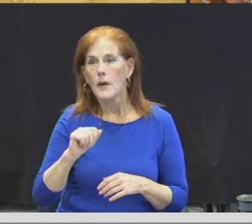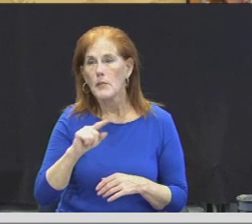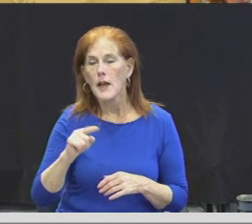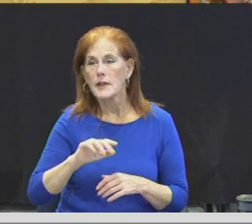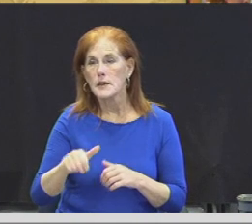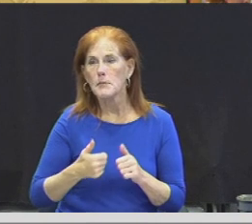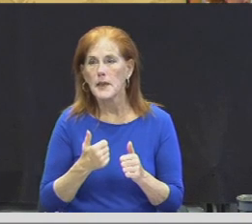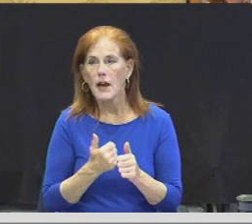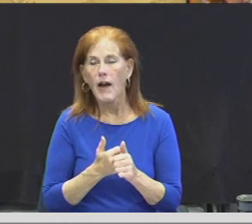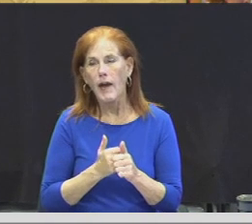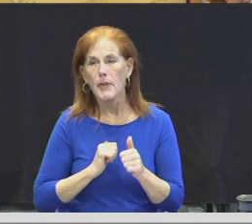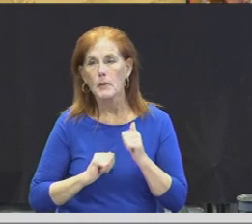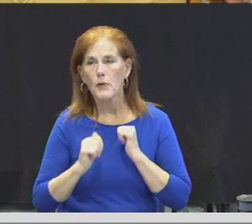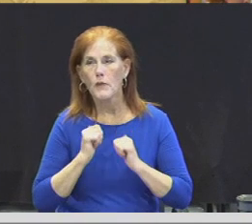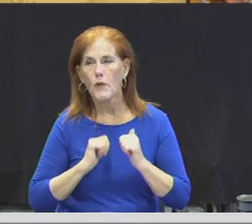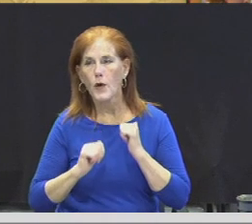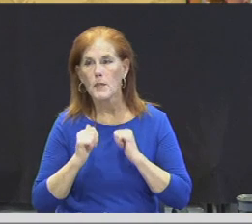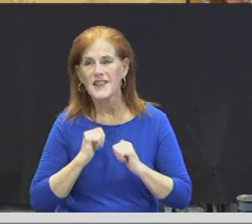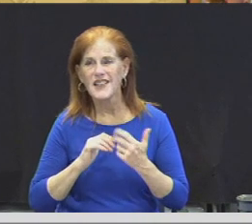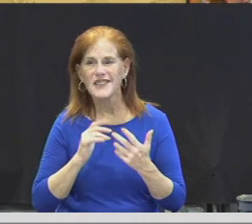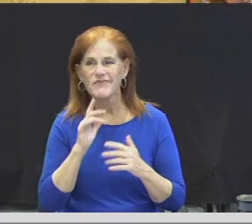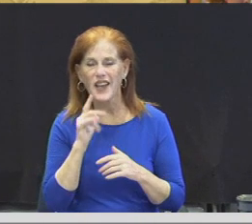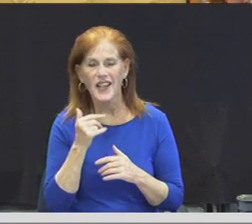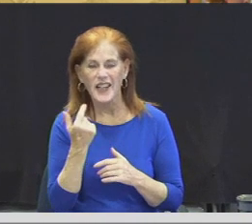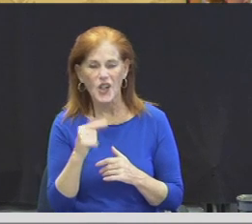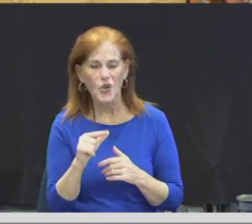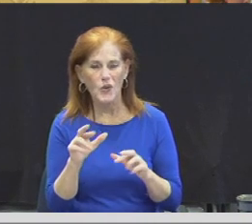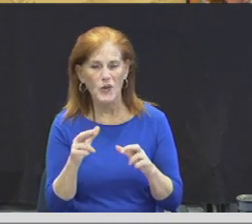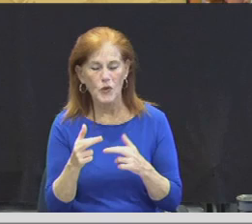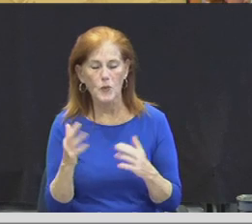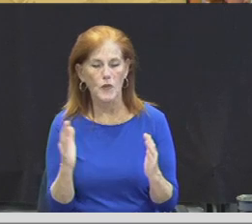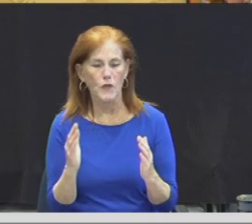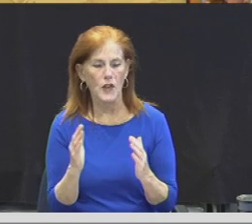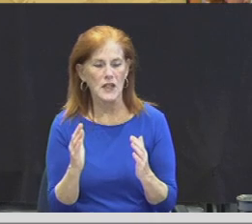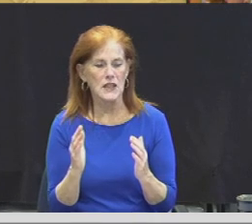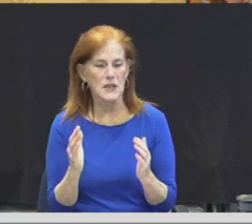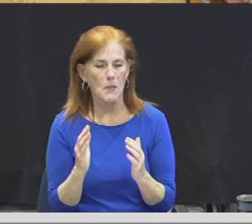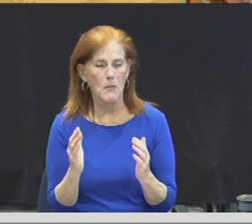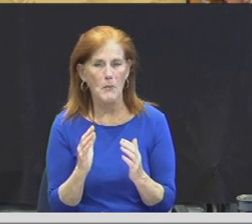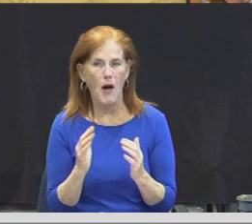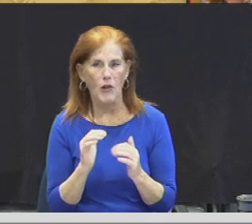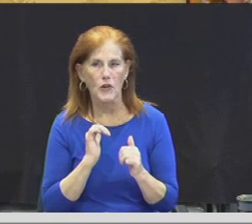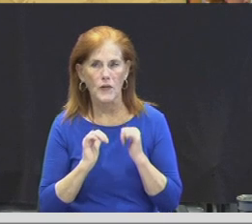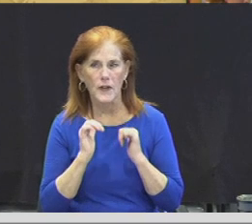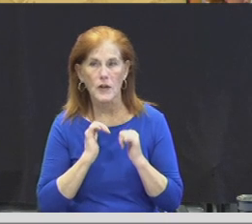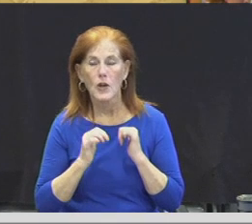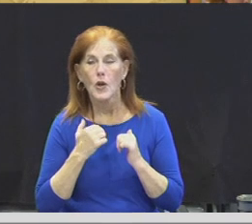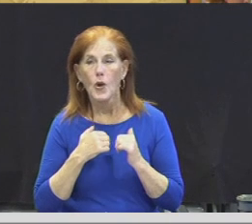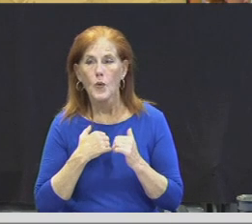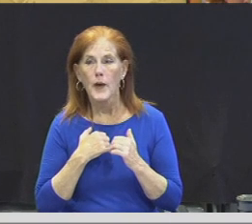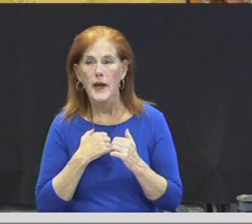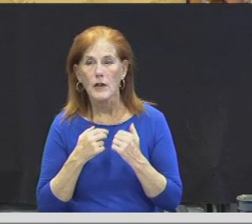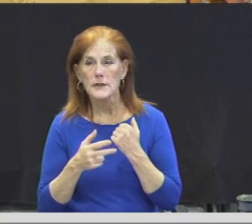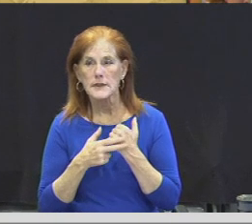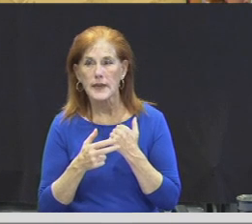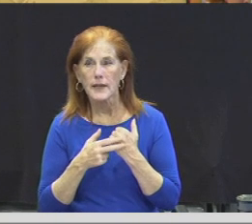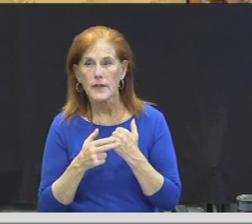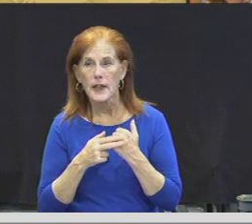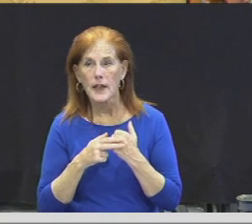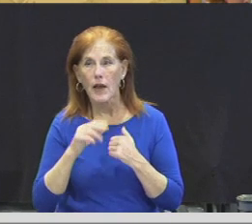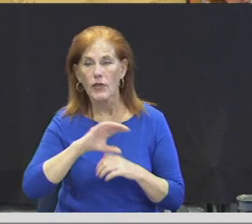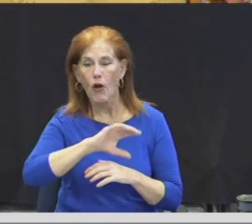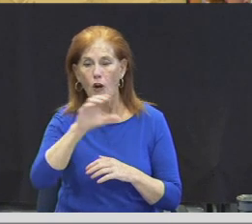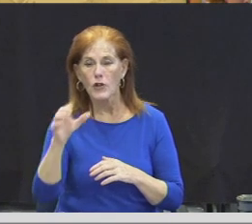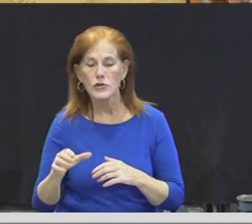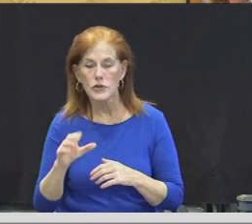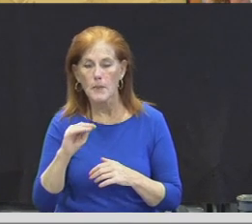performance pavilion, which is kind of envisioned as a green room or a kind of a smaller, more intimate venue. We're preserving the existing Arches